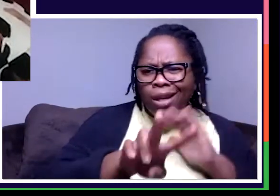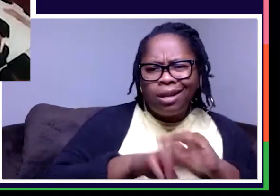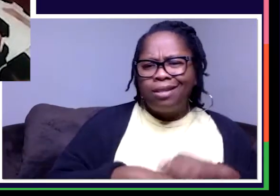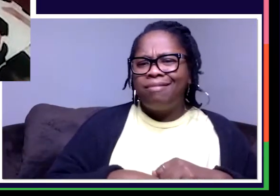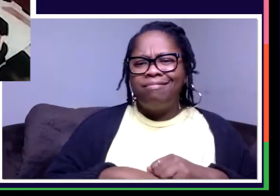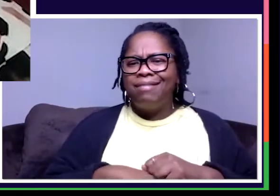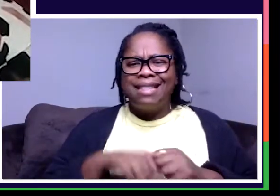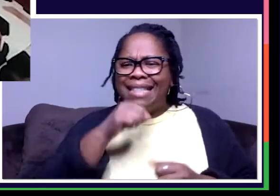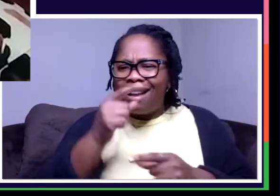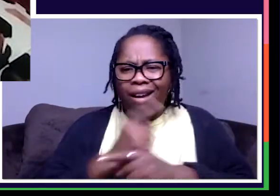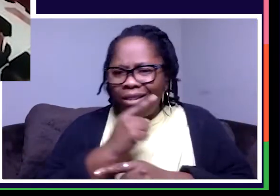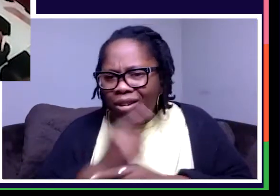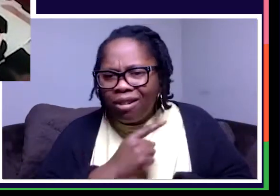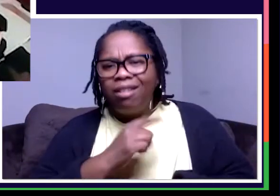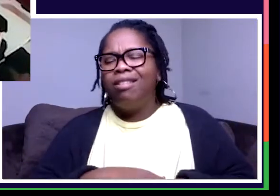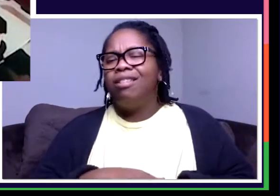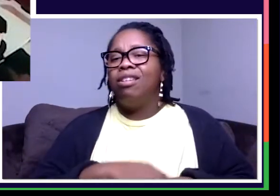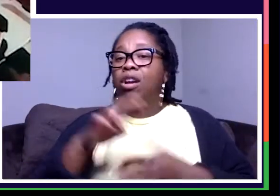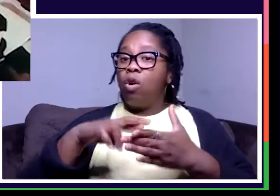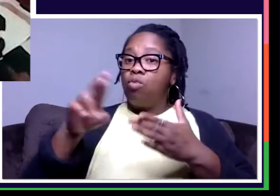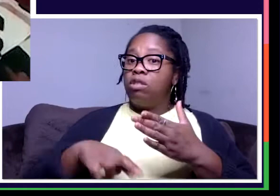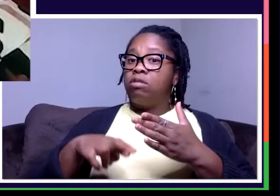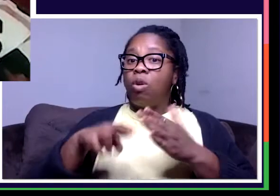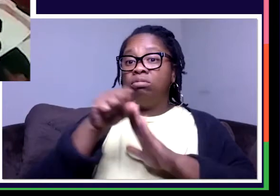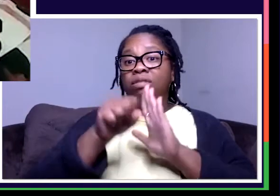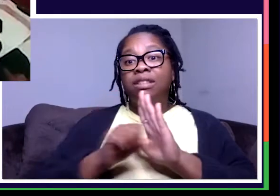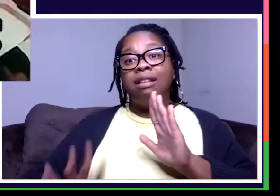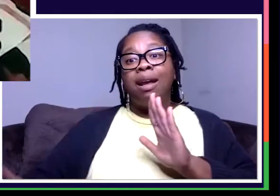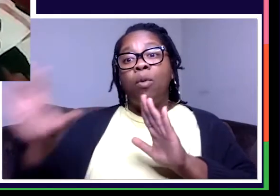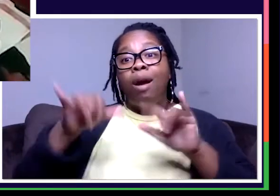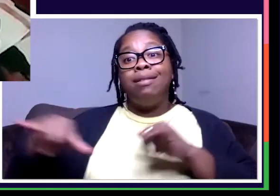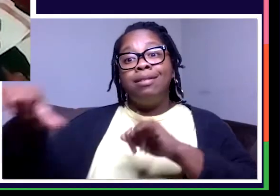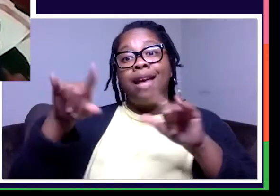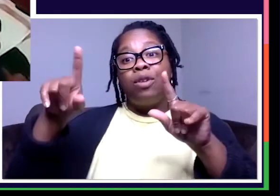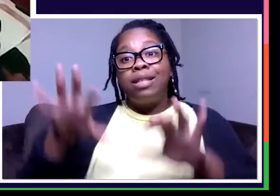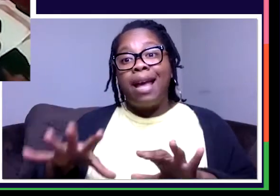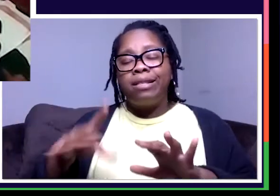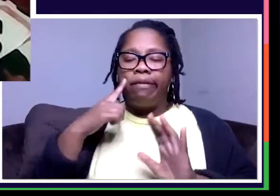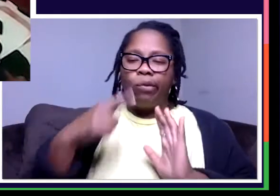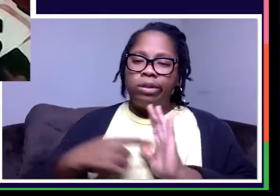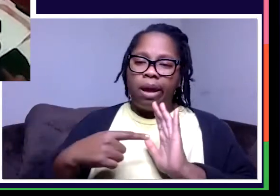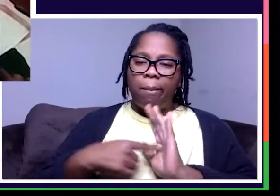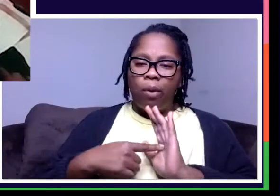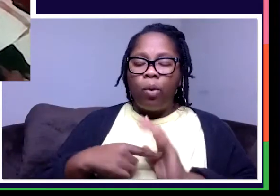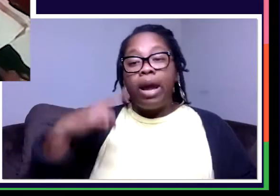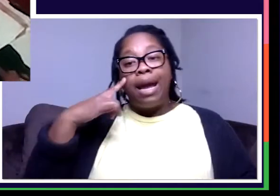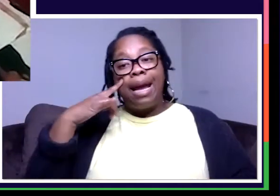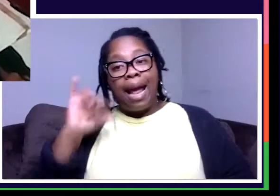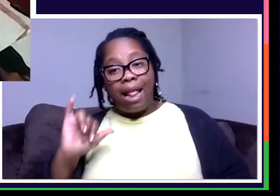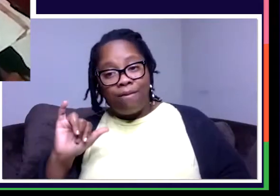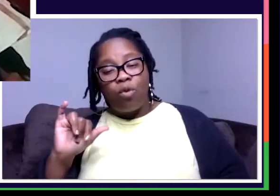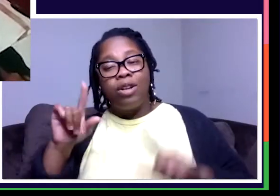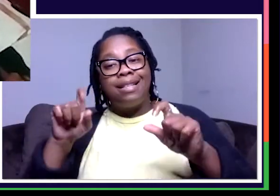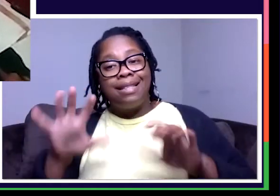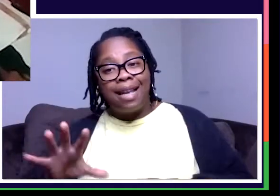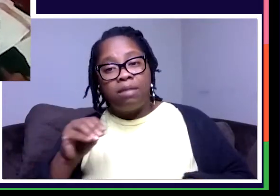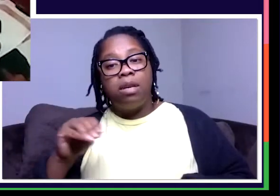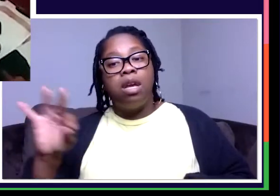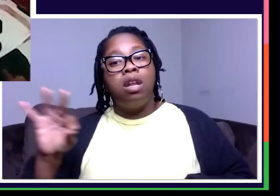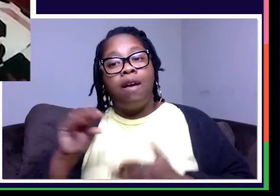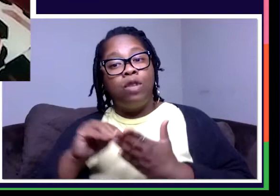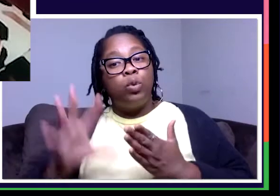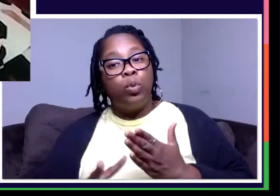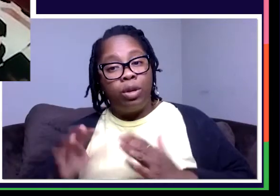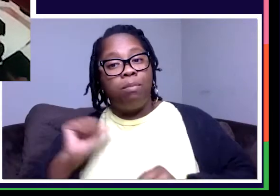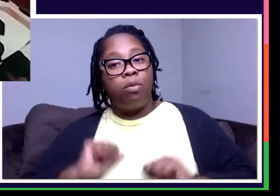been predictable or regular, and the results of the statewide standardized tests, like the California